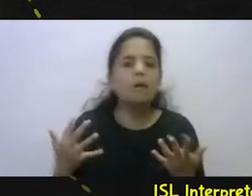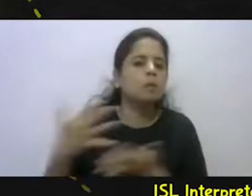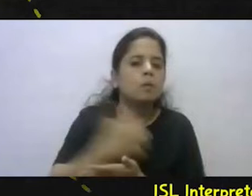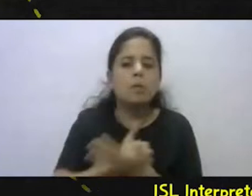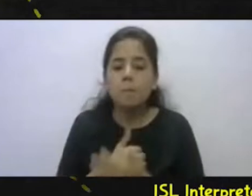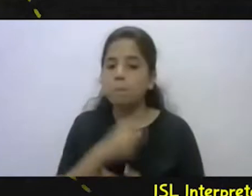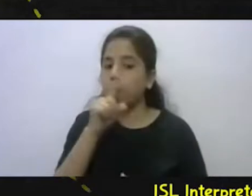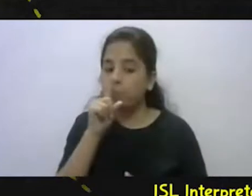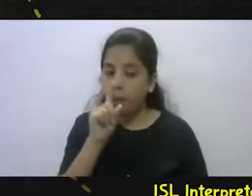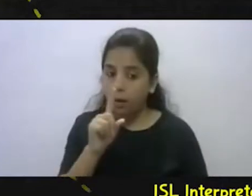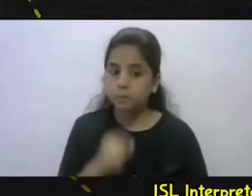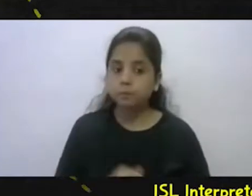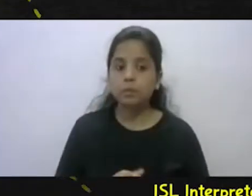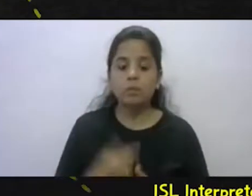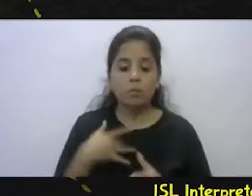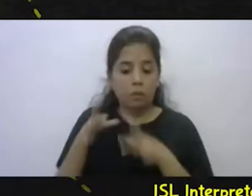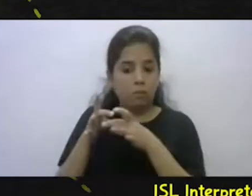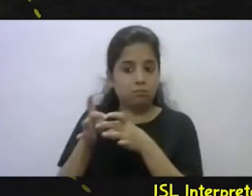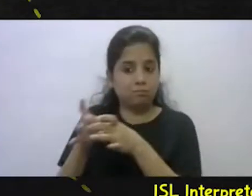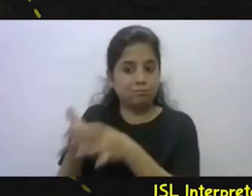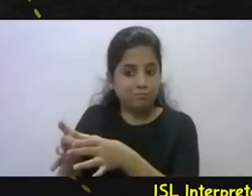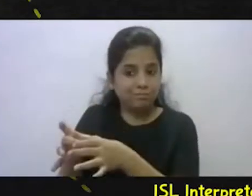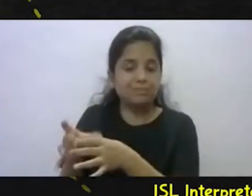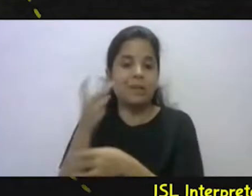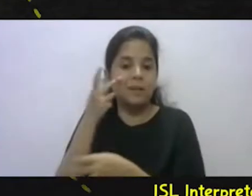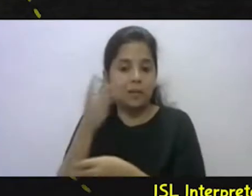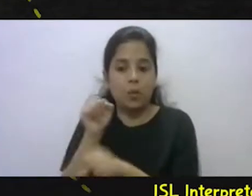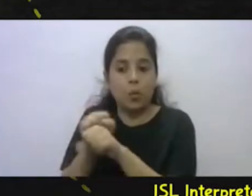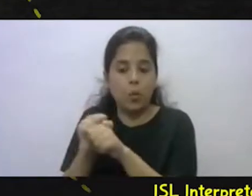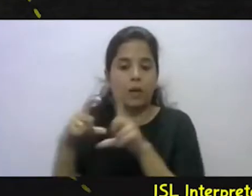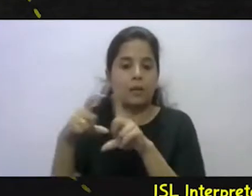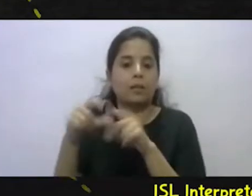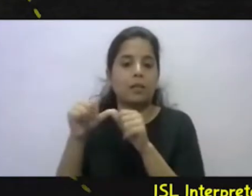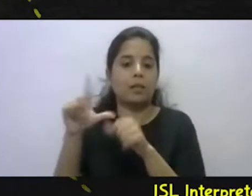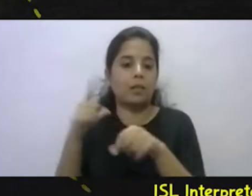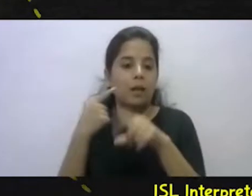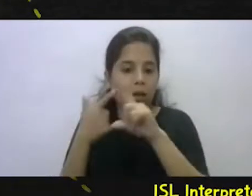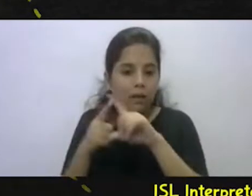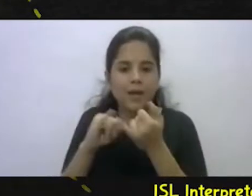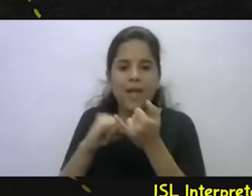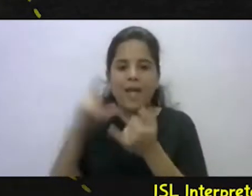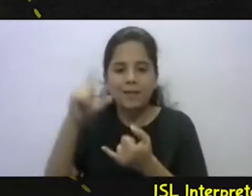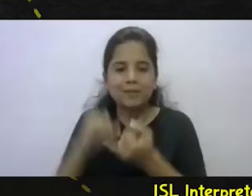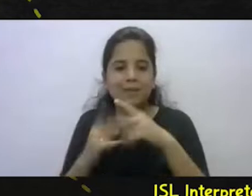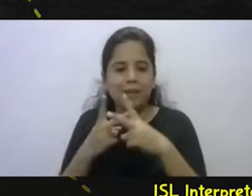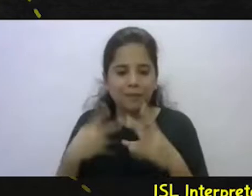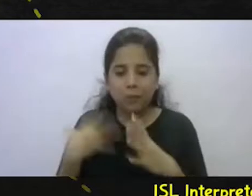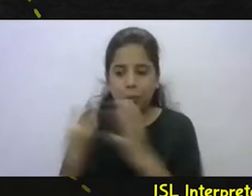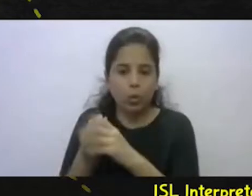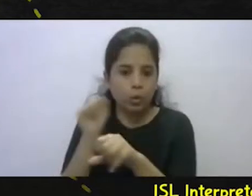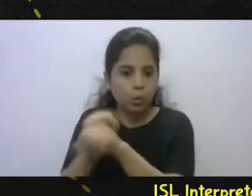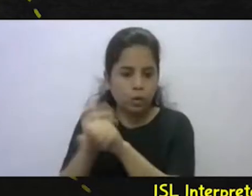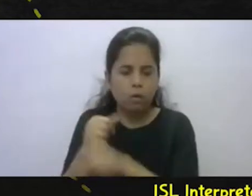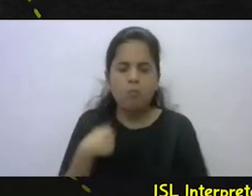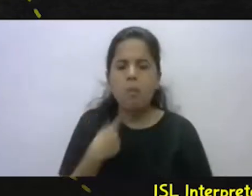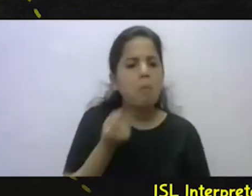from the marginalized community and from working with Dalit community for past 15 years, what I have realized and what I